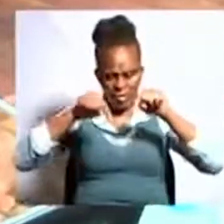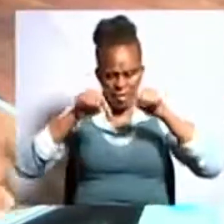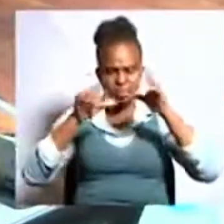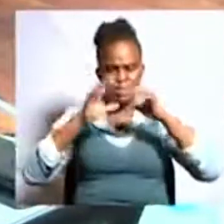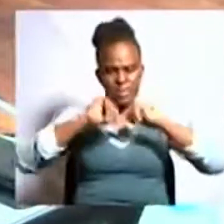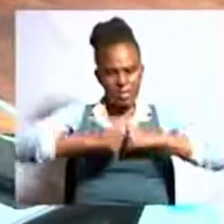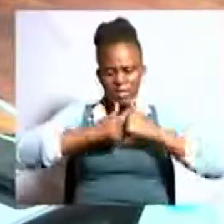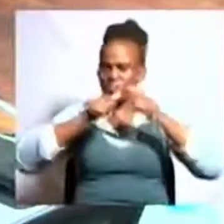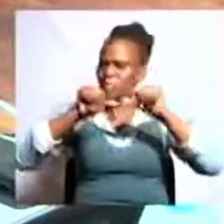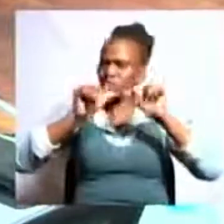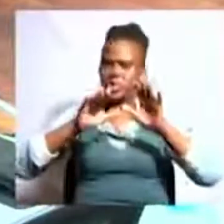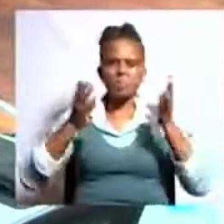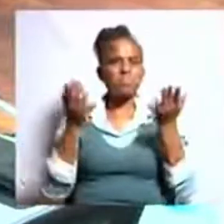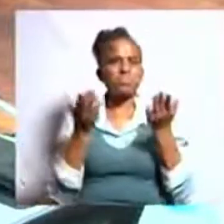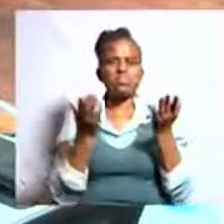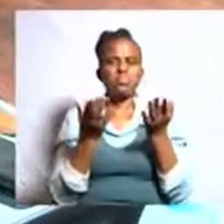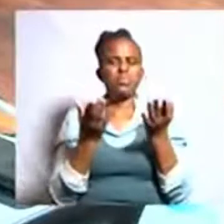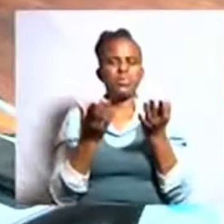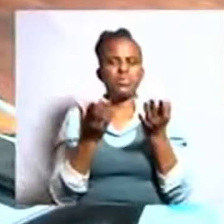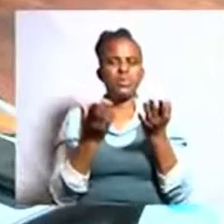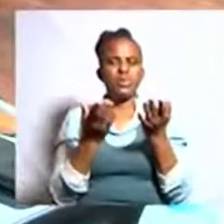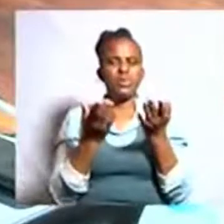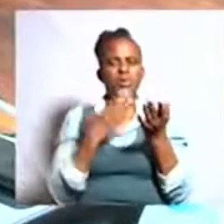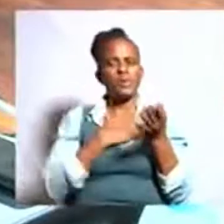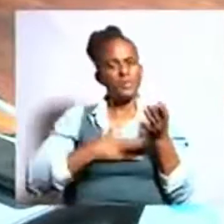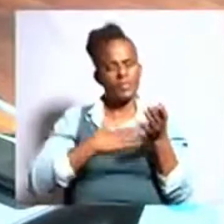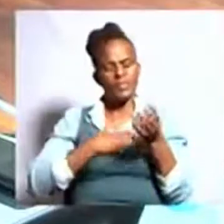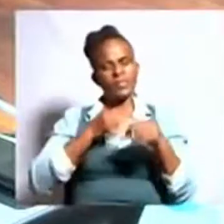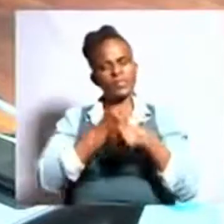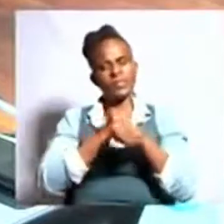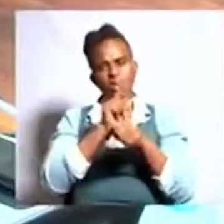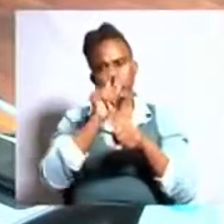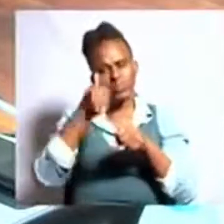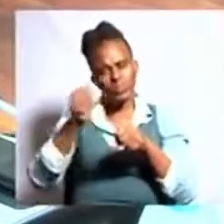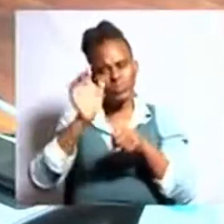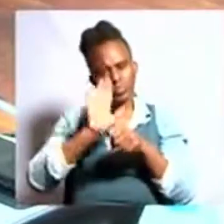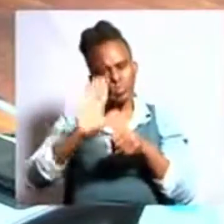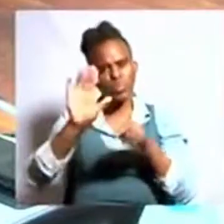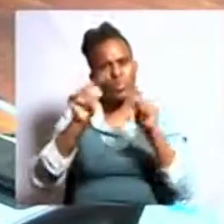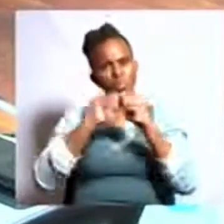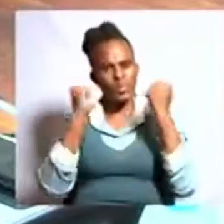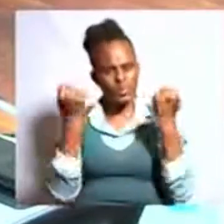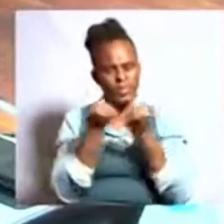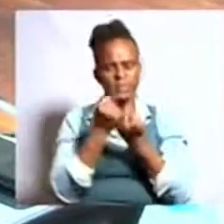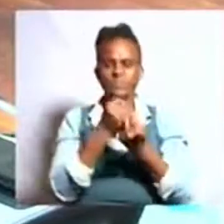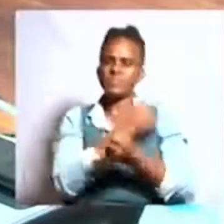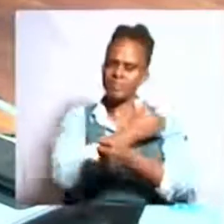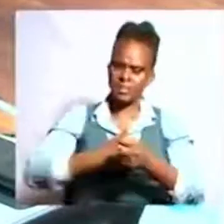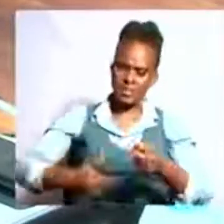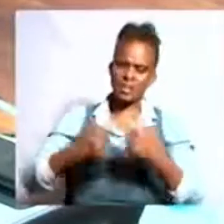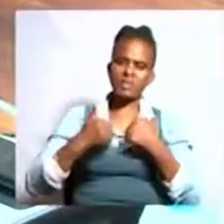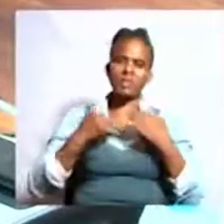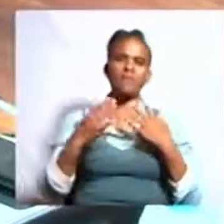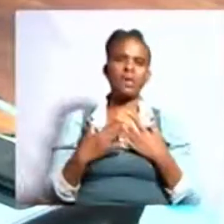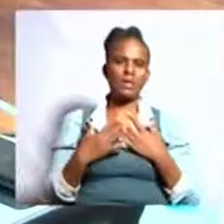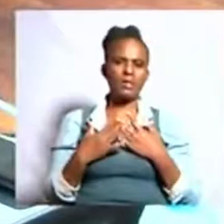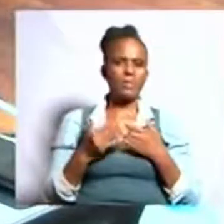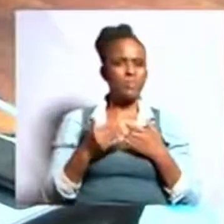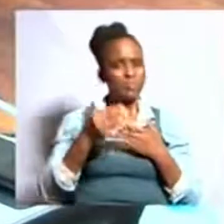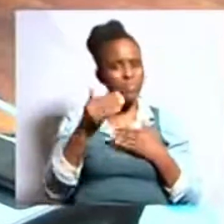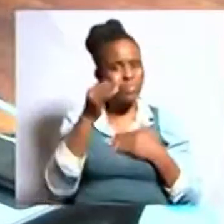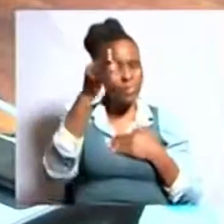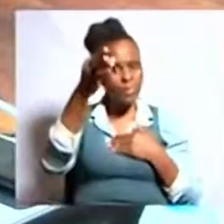we are not auditors. So can you ensure that your team takes audit seriously going